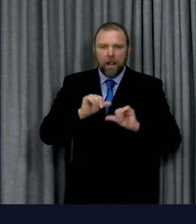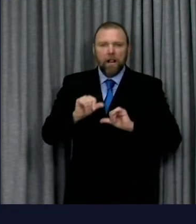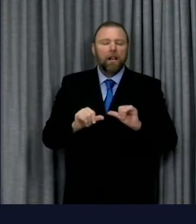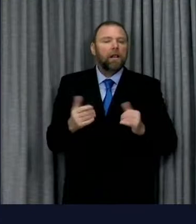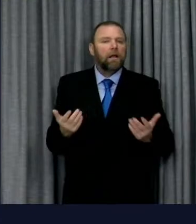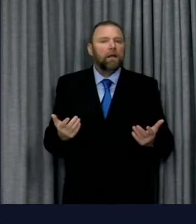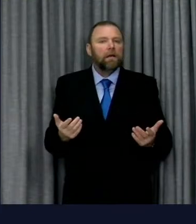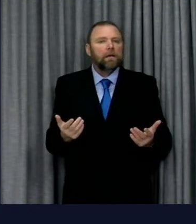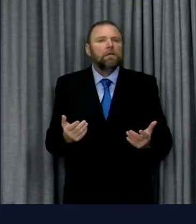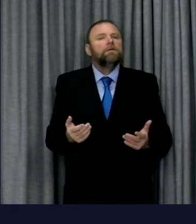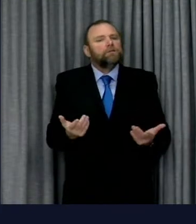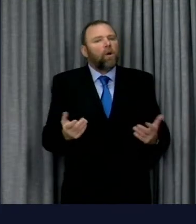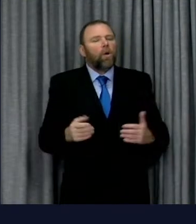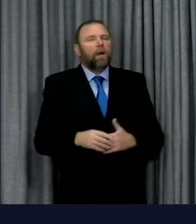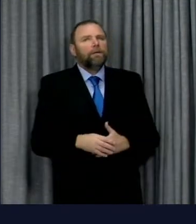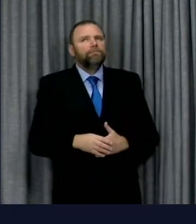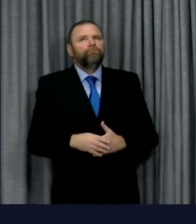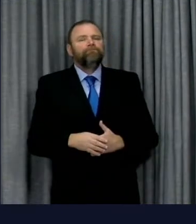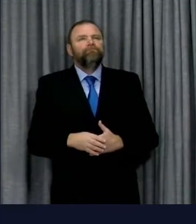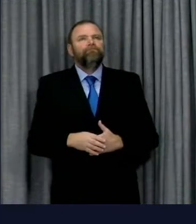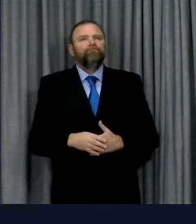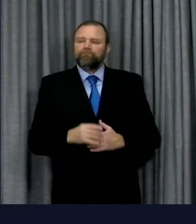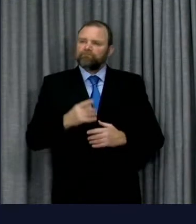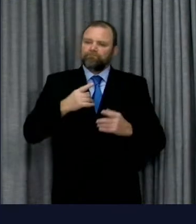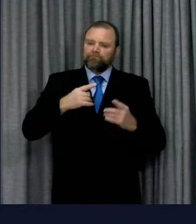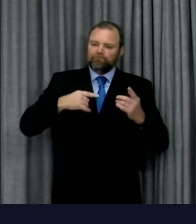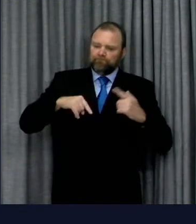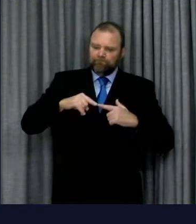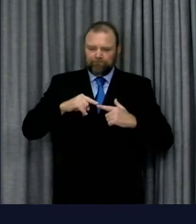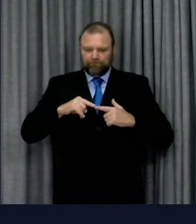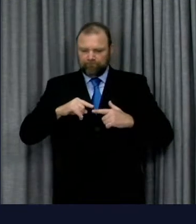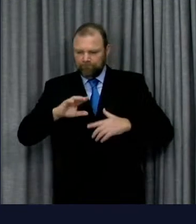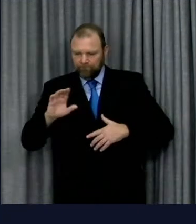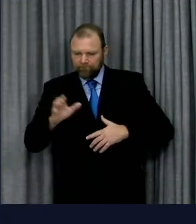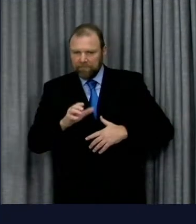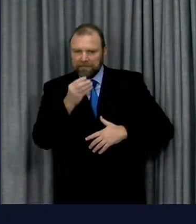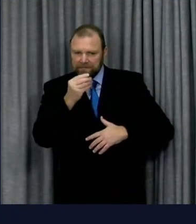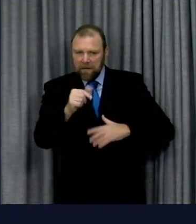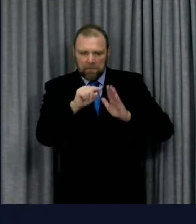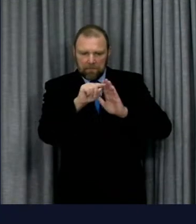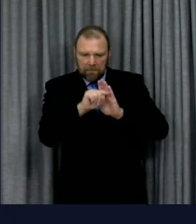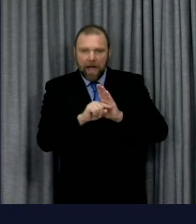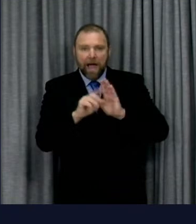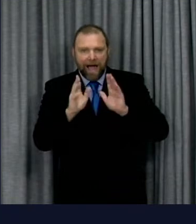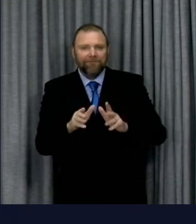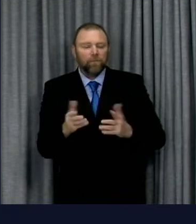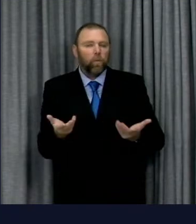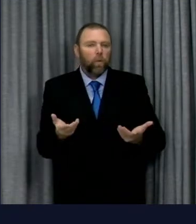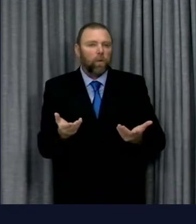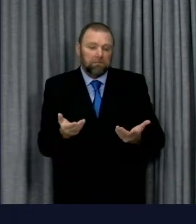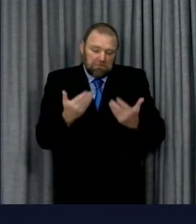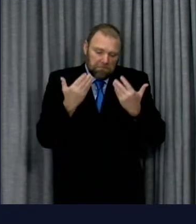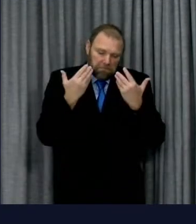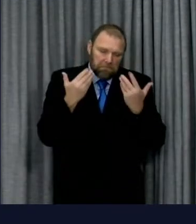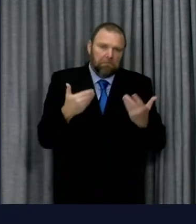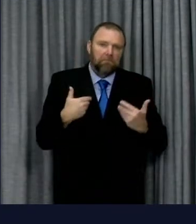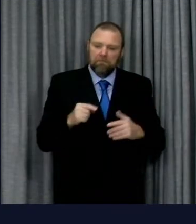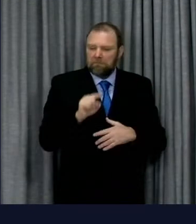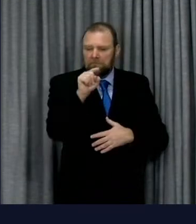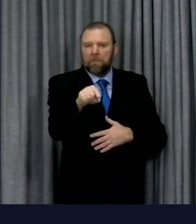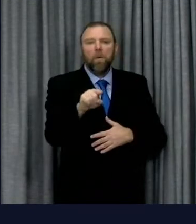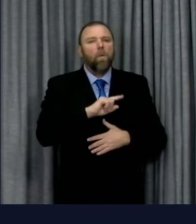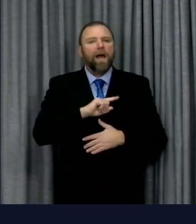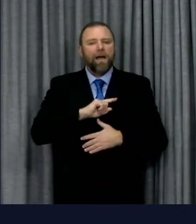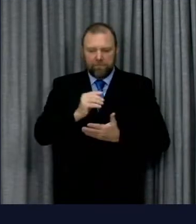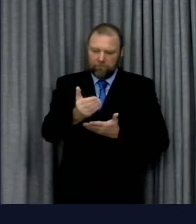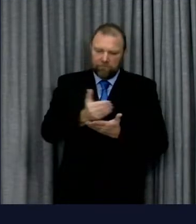need to put in place some of the measures that have helped to keep people safe and to protect the NHS when we've seen the most